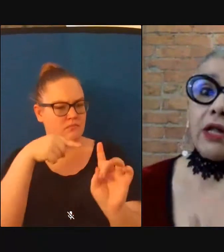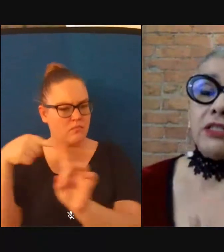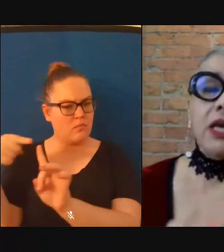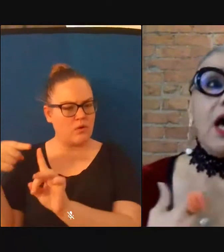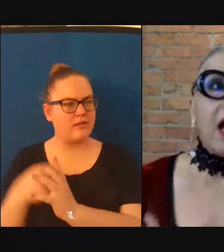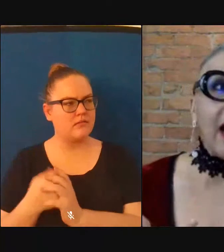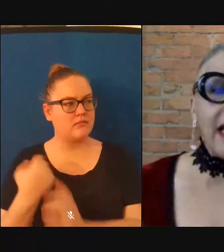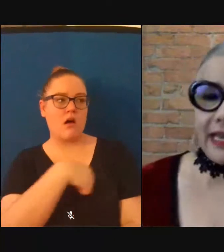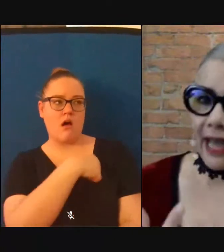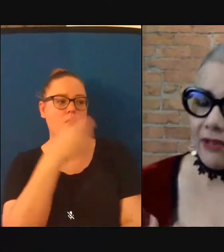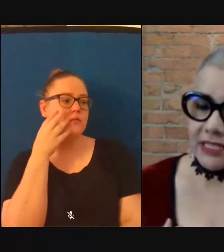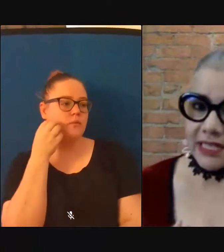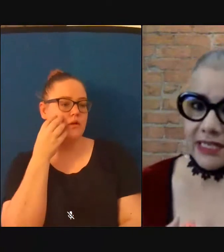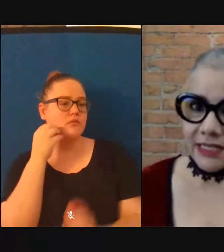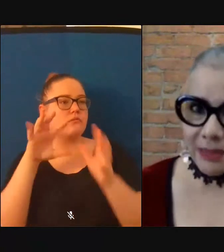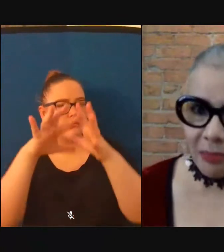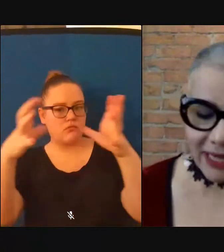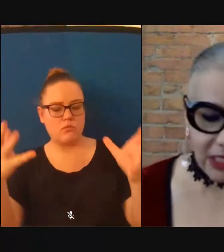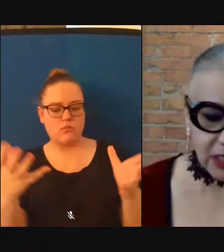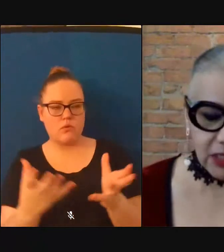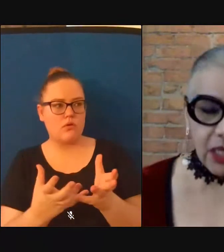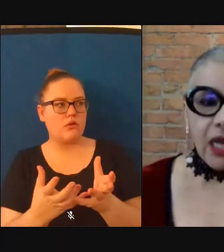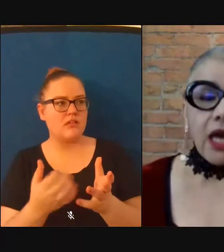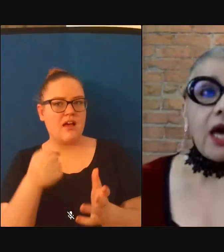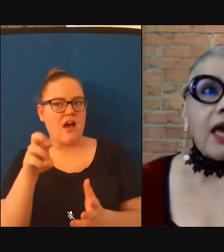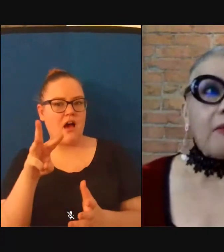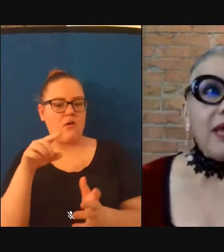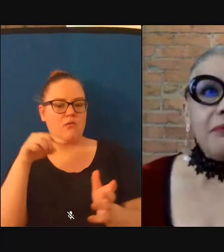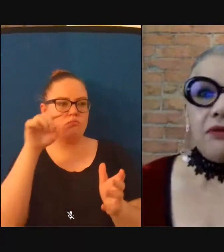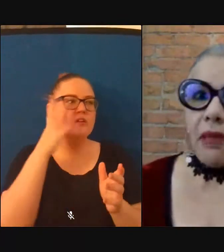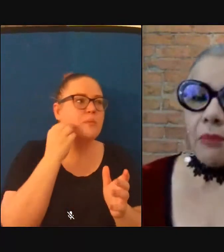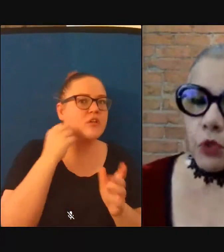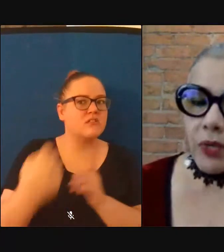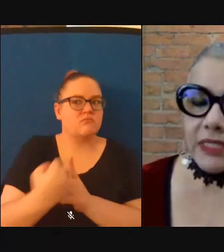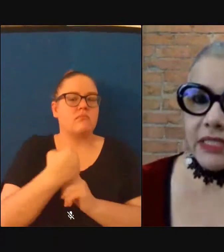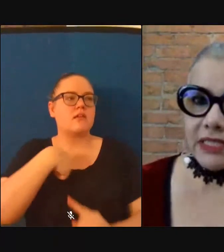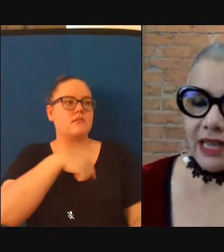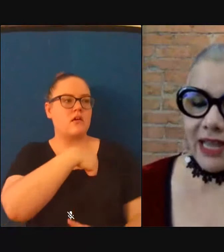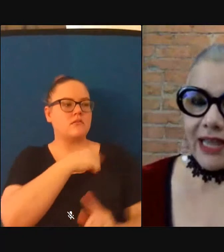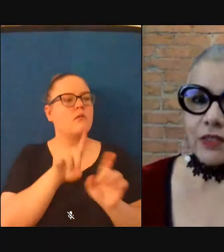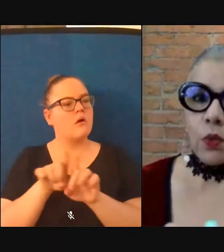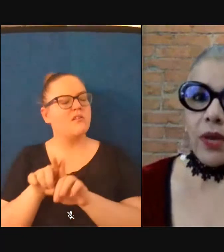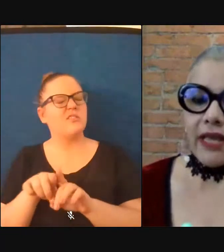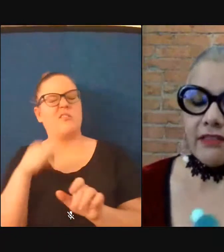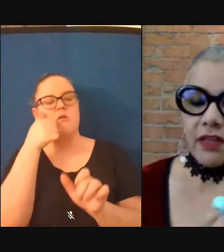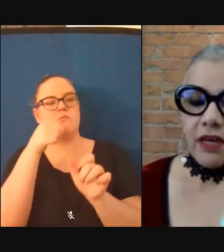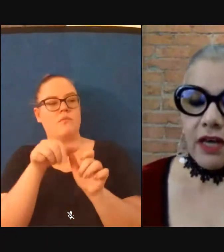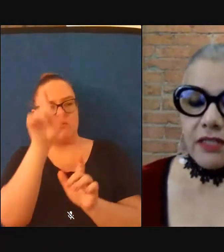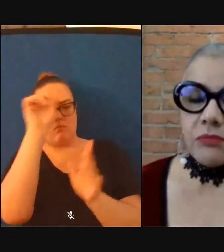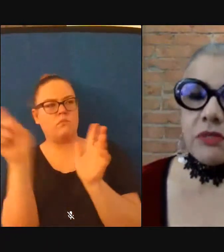the world are like and how these things impact us, it made me remember two incidents I had